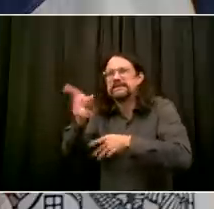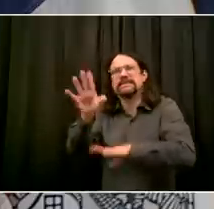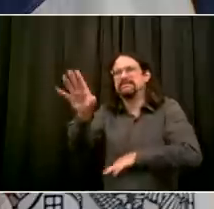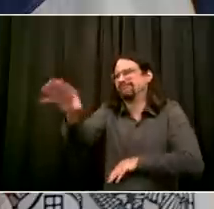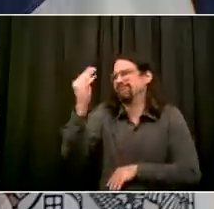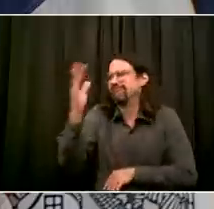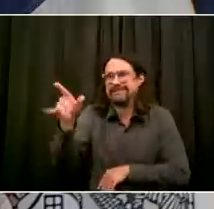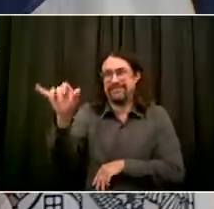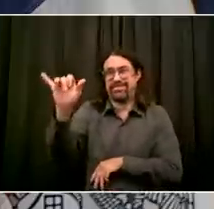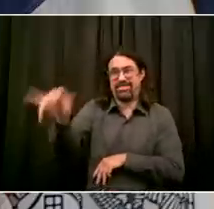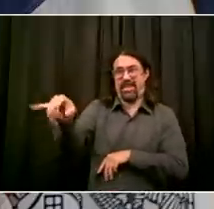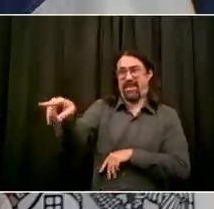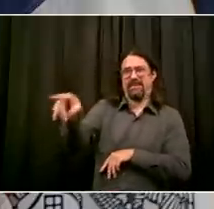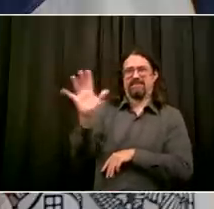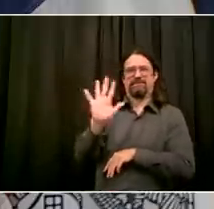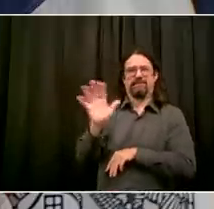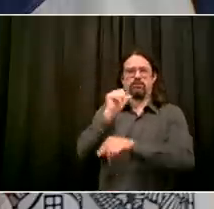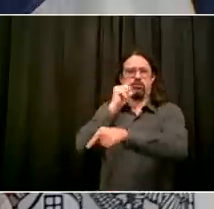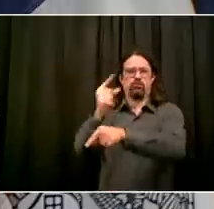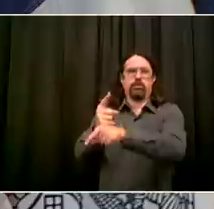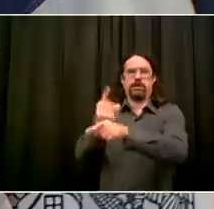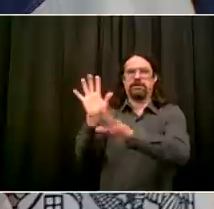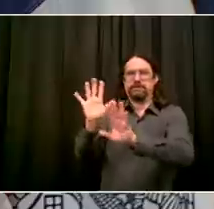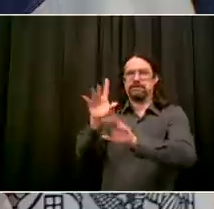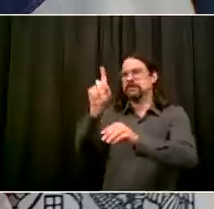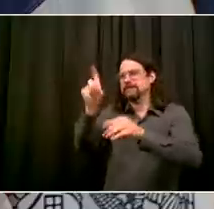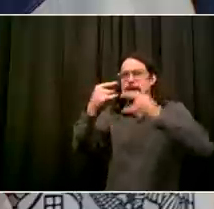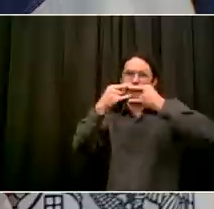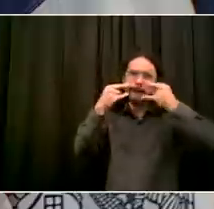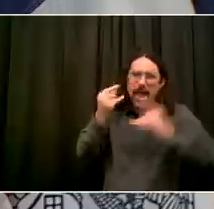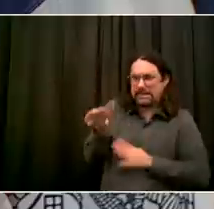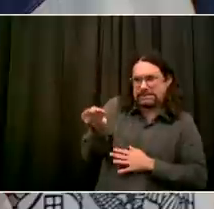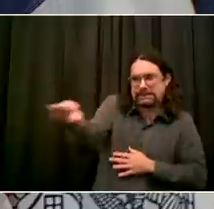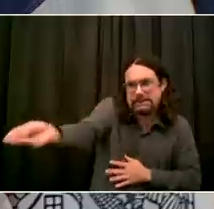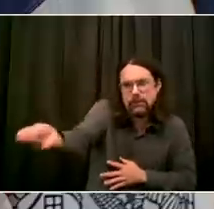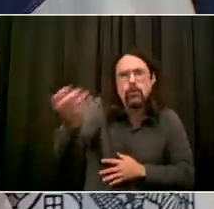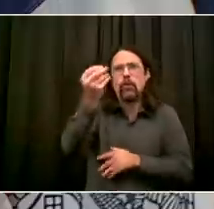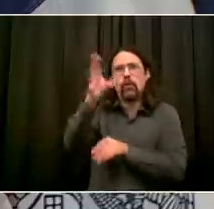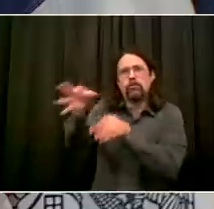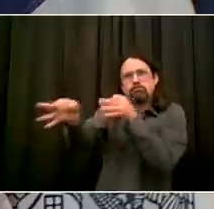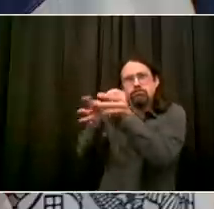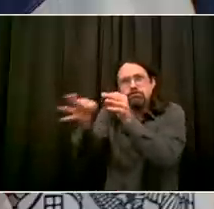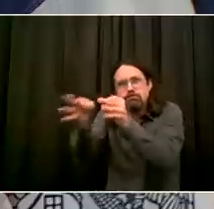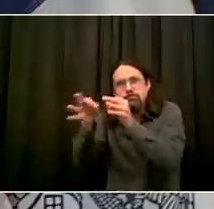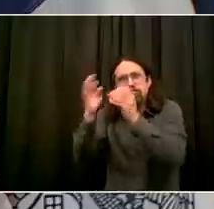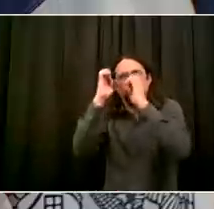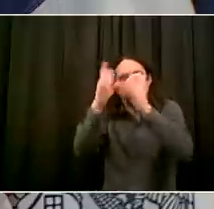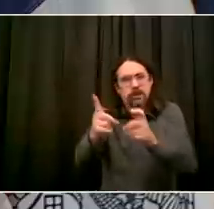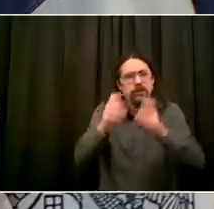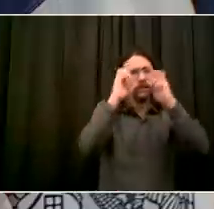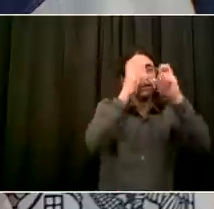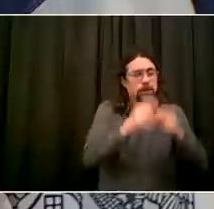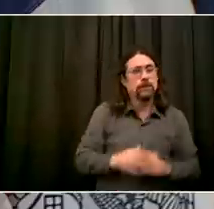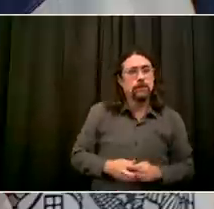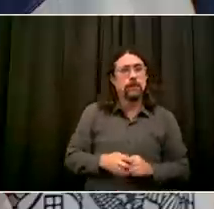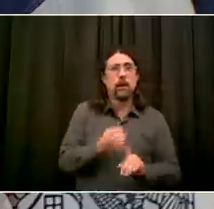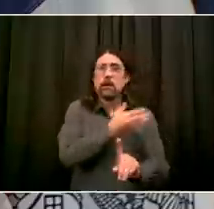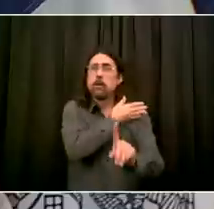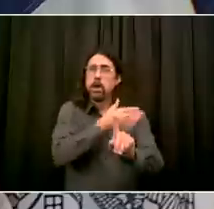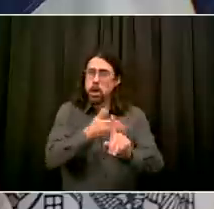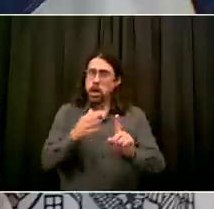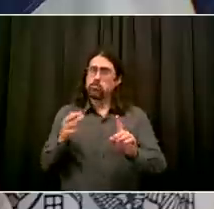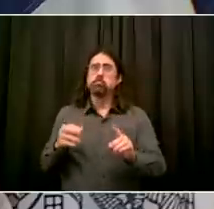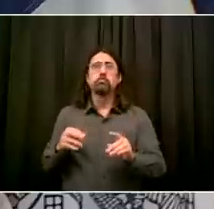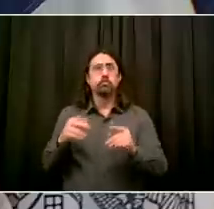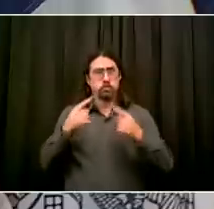concentrated testing, and enforcement wherever needed. And that worked. In this instance, we saw this problem grow, tried the same